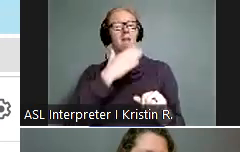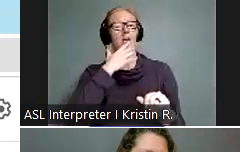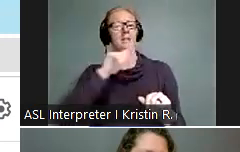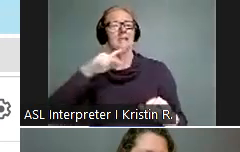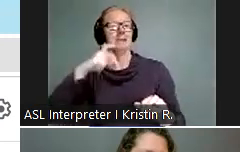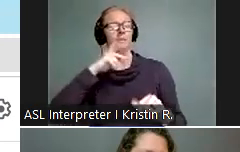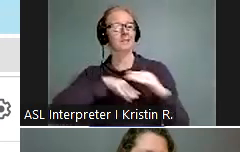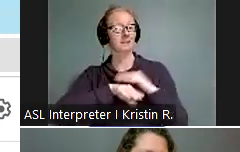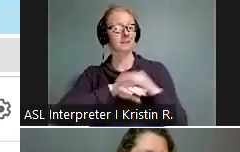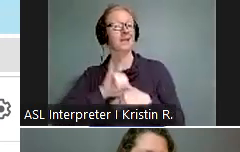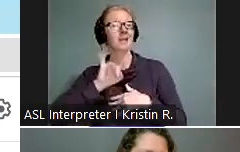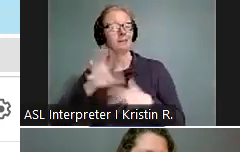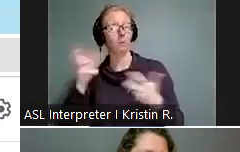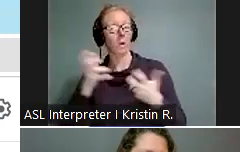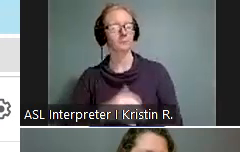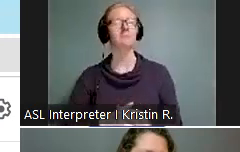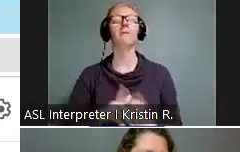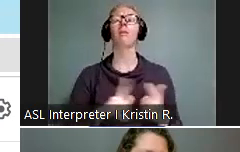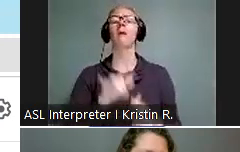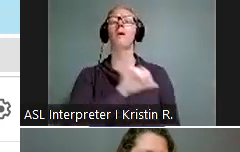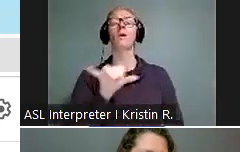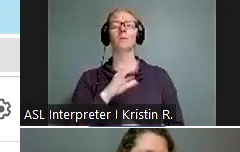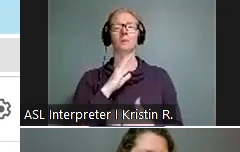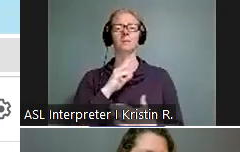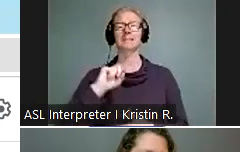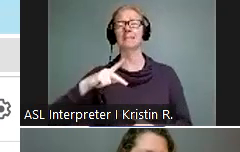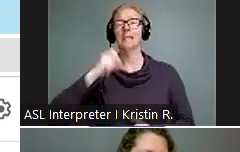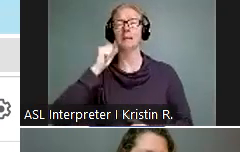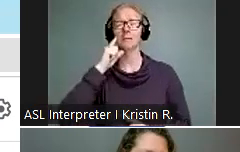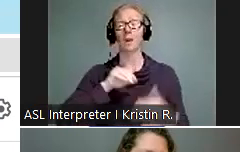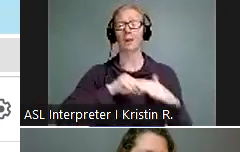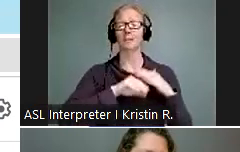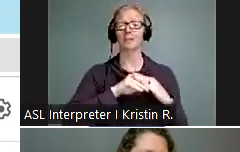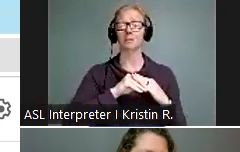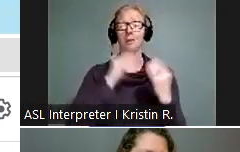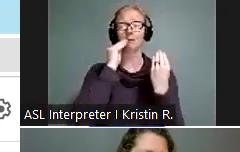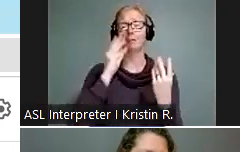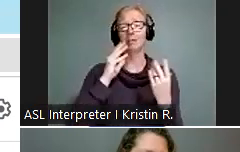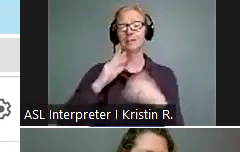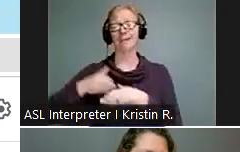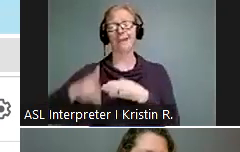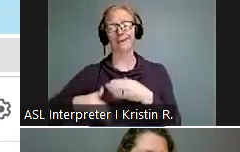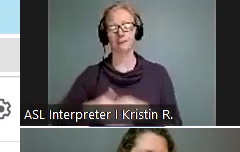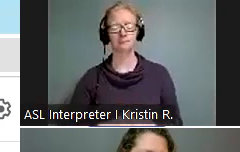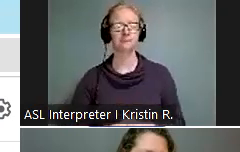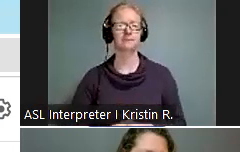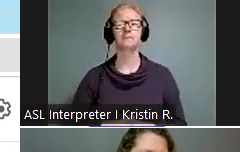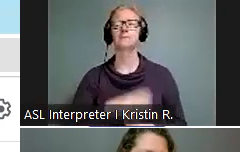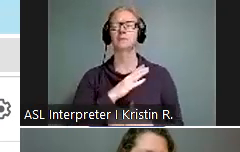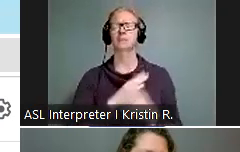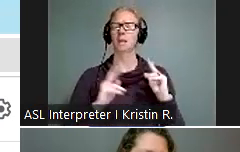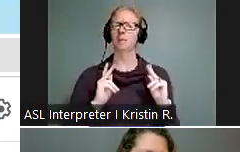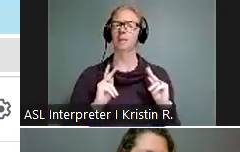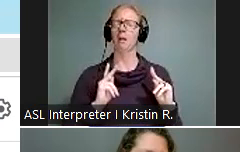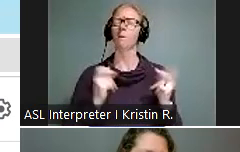case they want it. And then we also have some tips for creating accessible content at the end. I know a lot of folks have questions